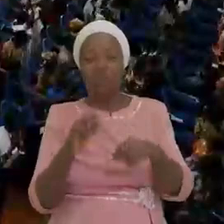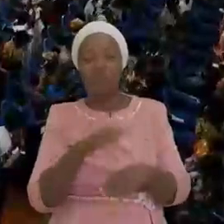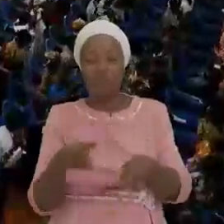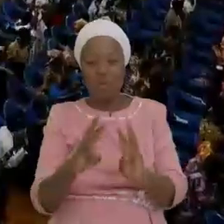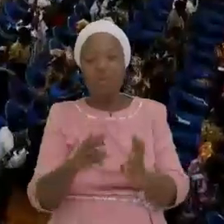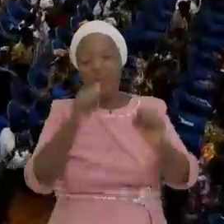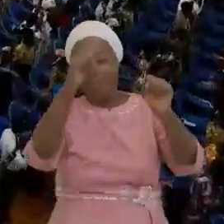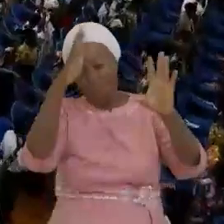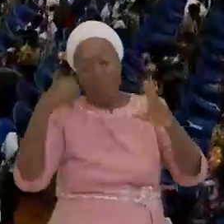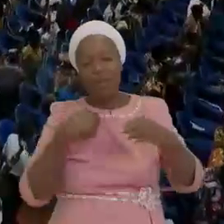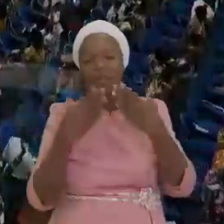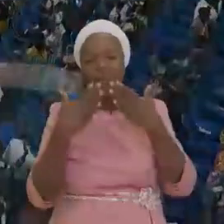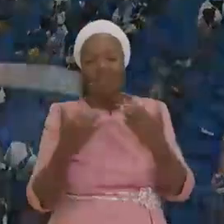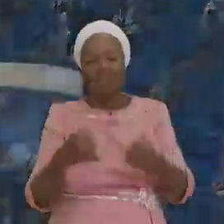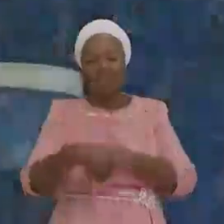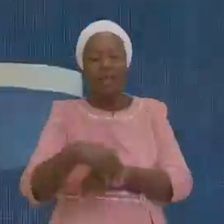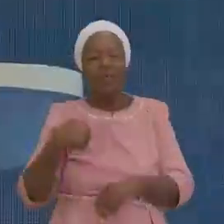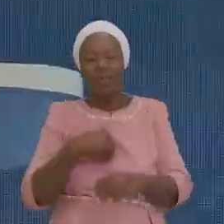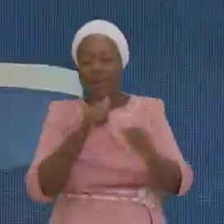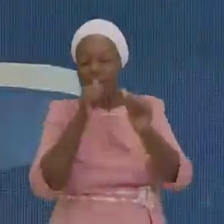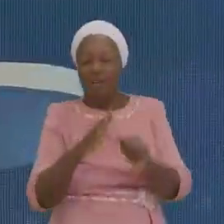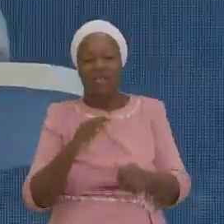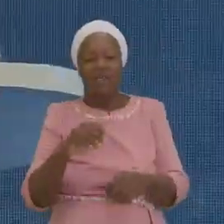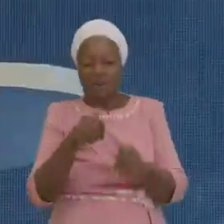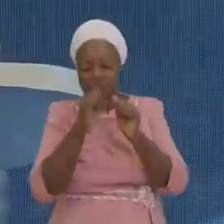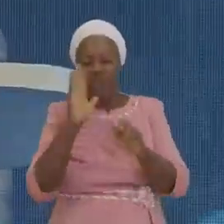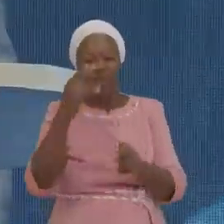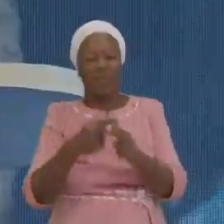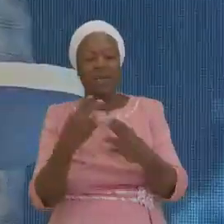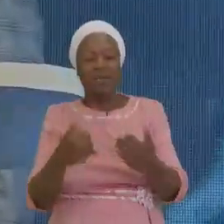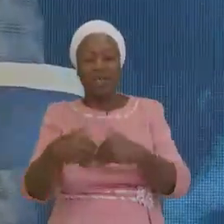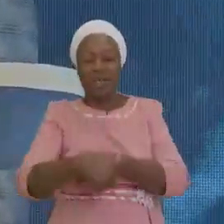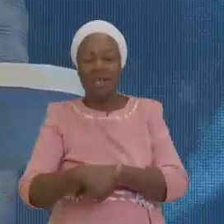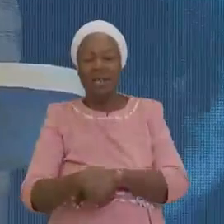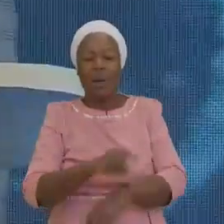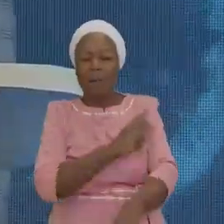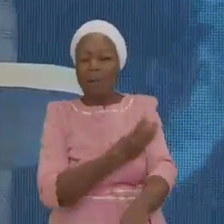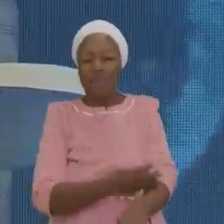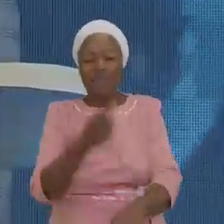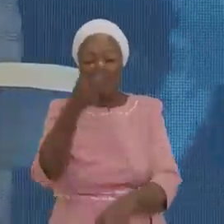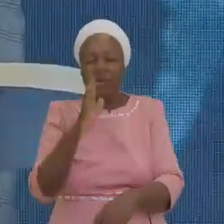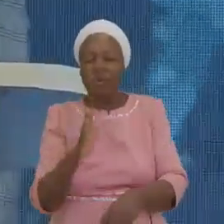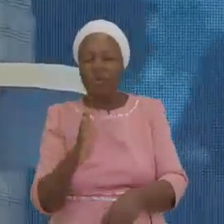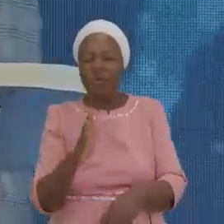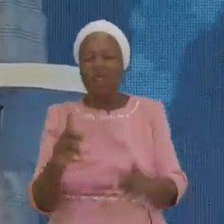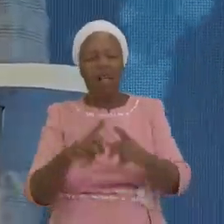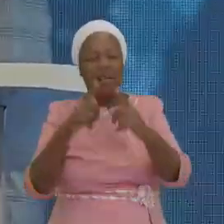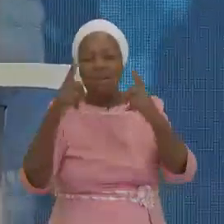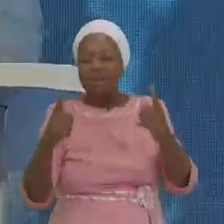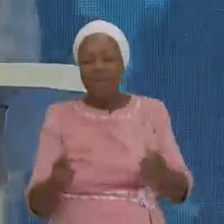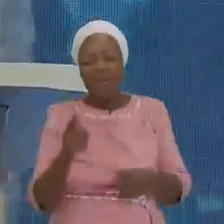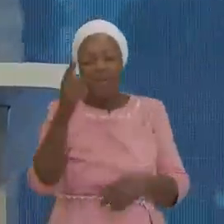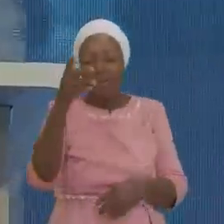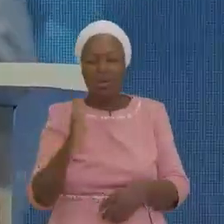you tonight. We bless your name tonight. Mighty God, great God,